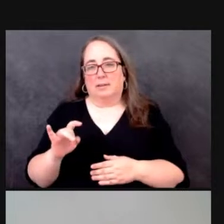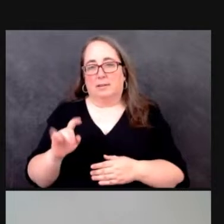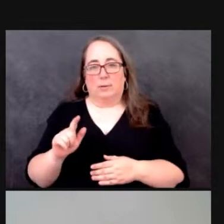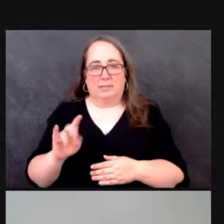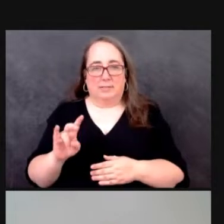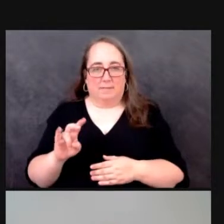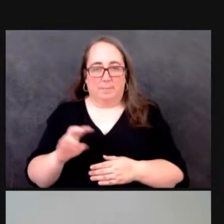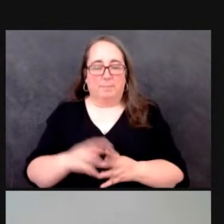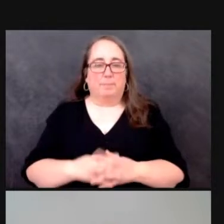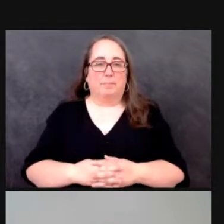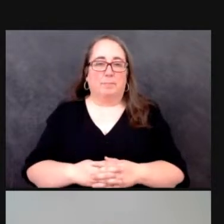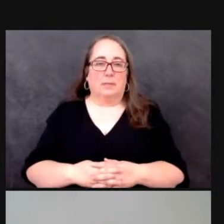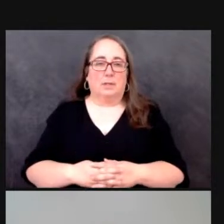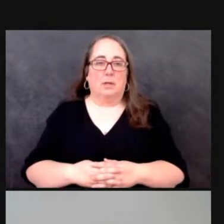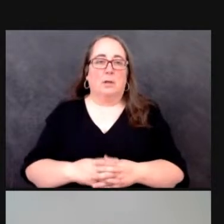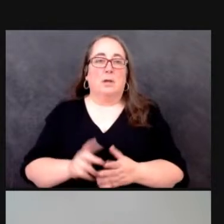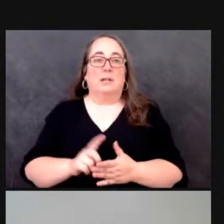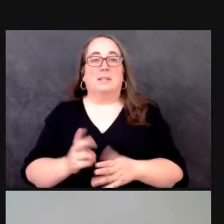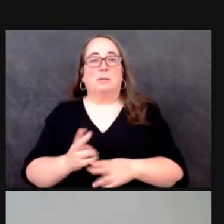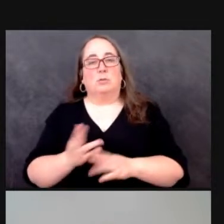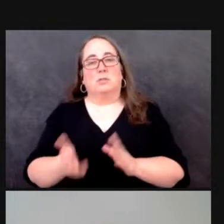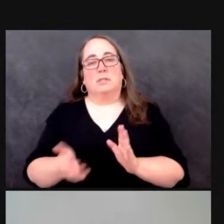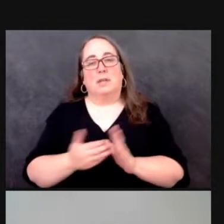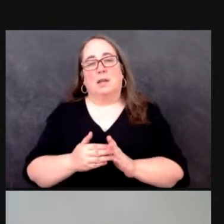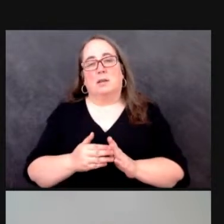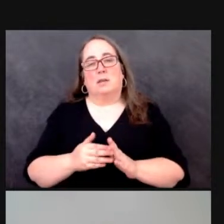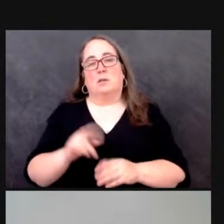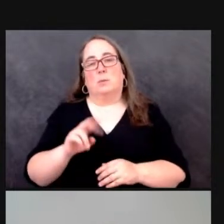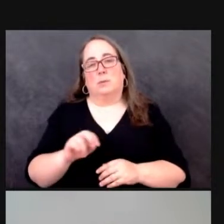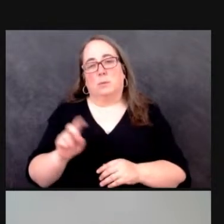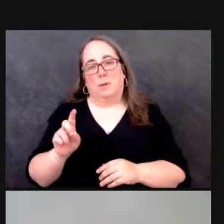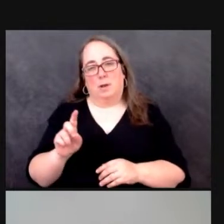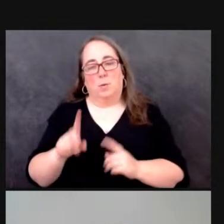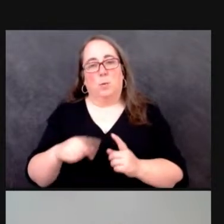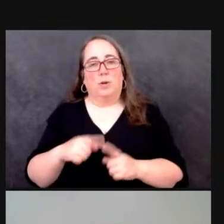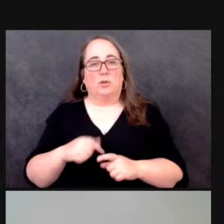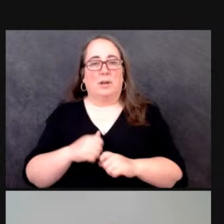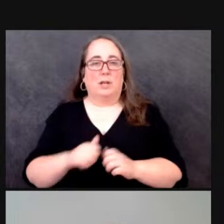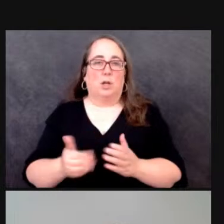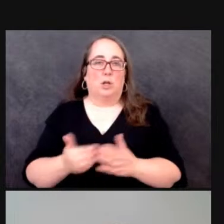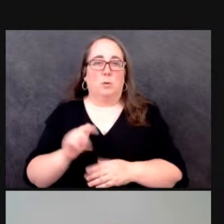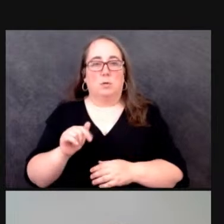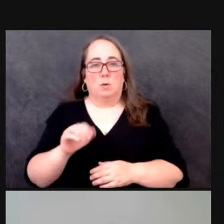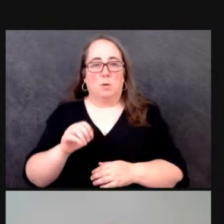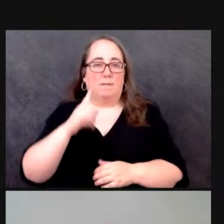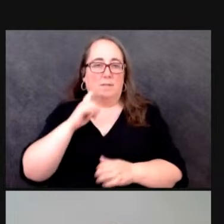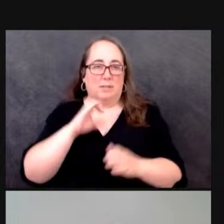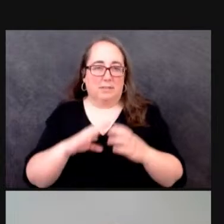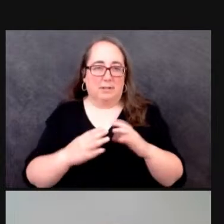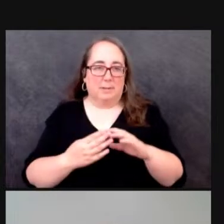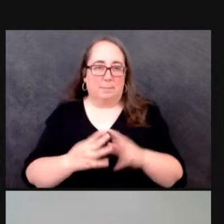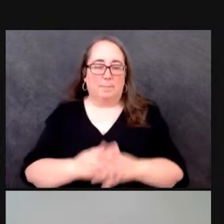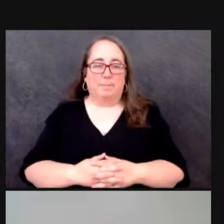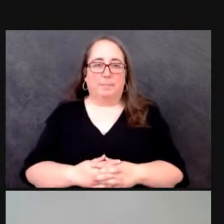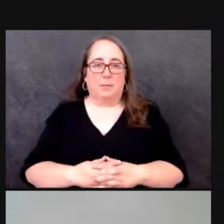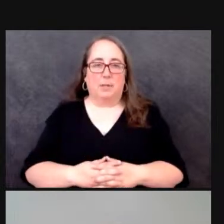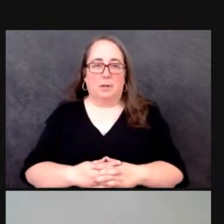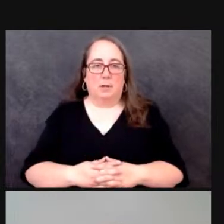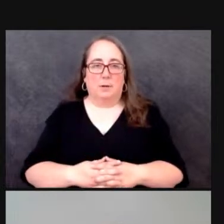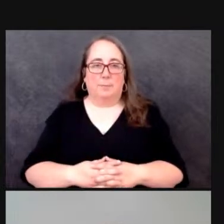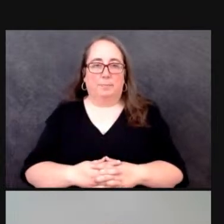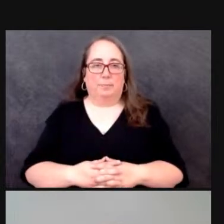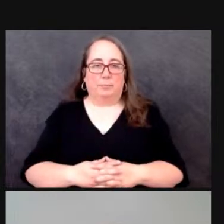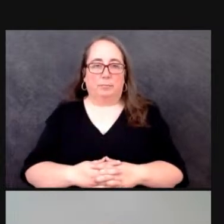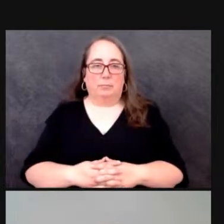1827. Its design was used again in 2001 when creating a new logo for the city. Also